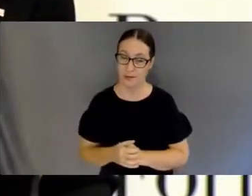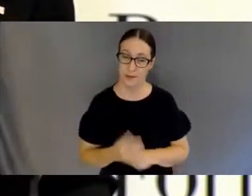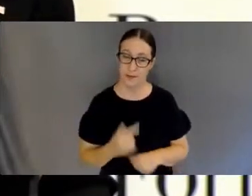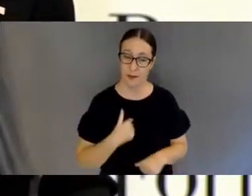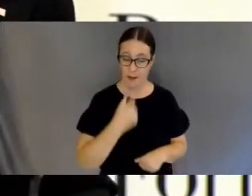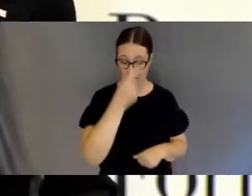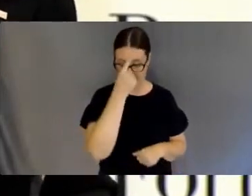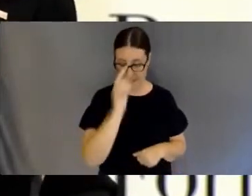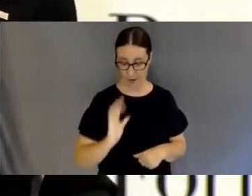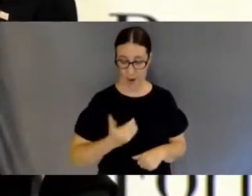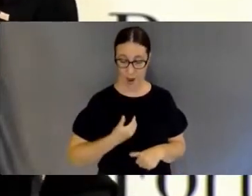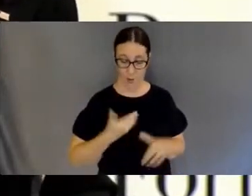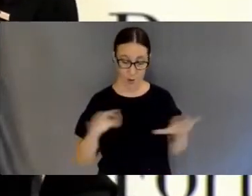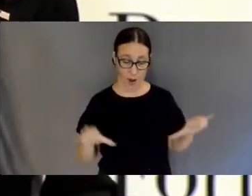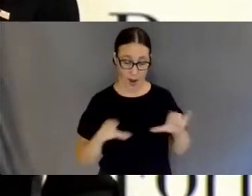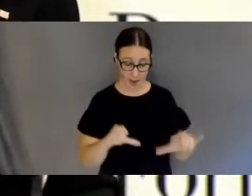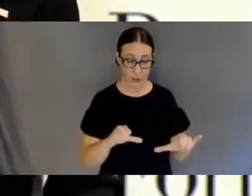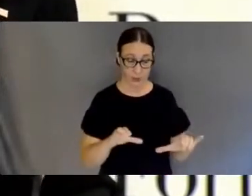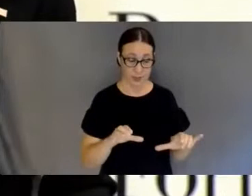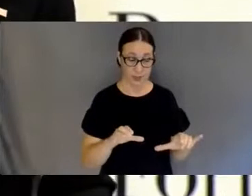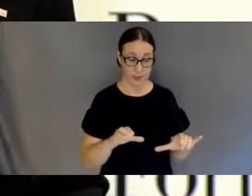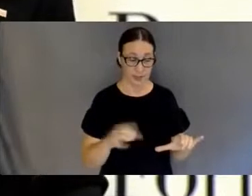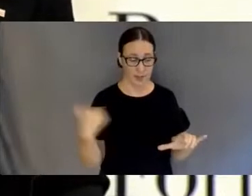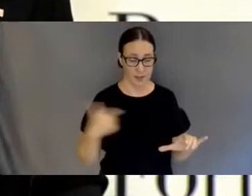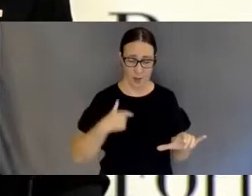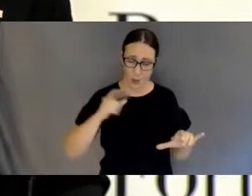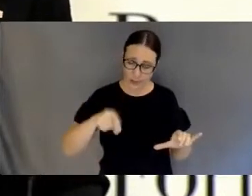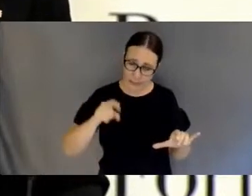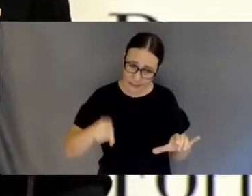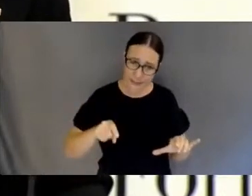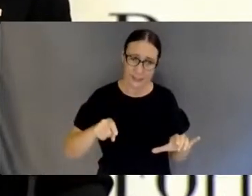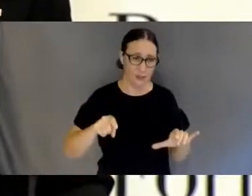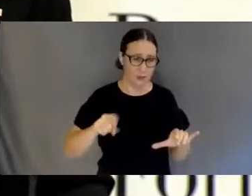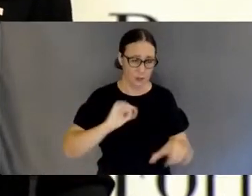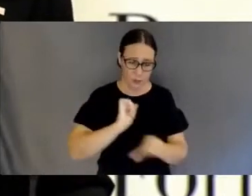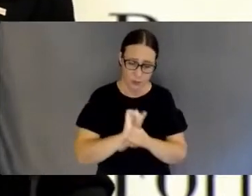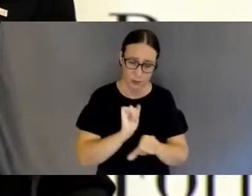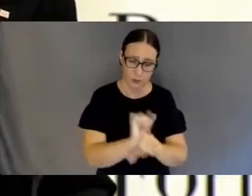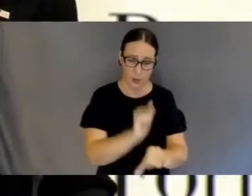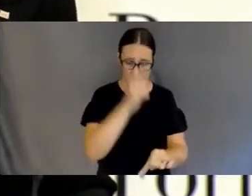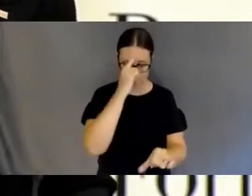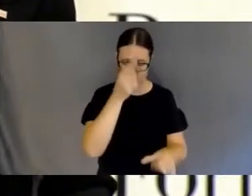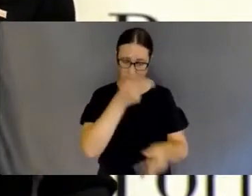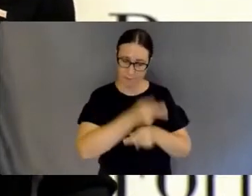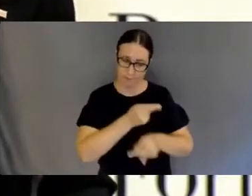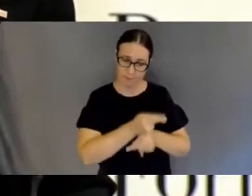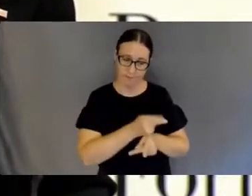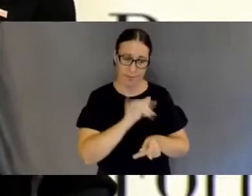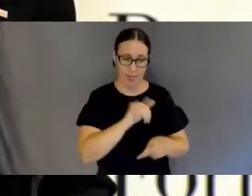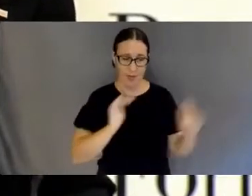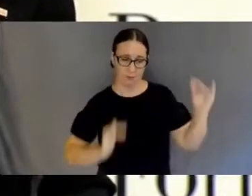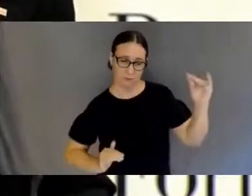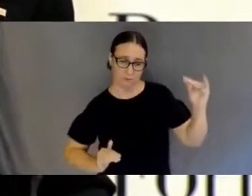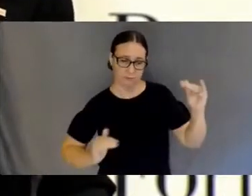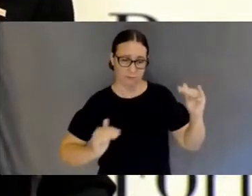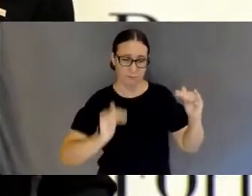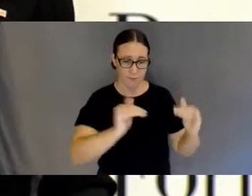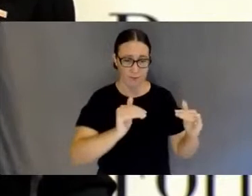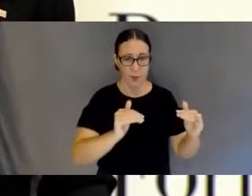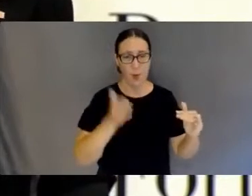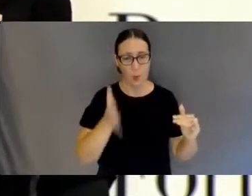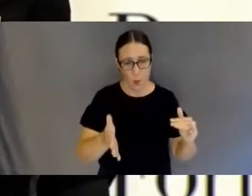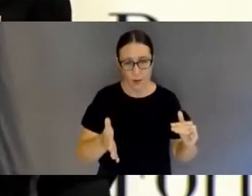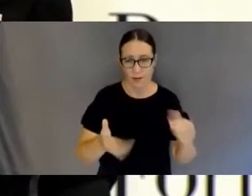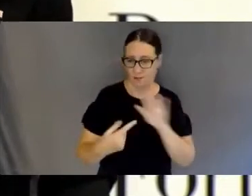are taking and must take to address these disparities will define our nation's